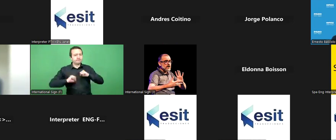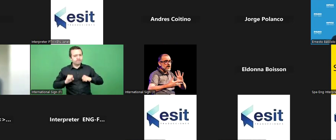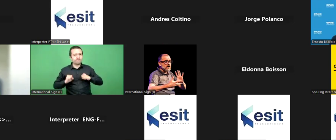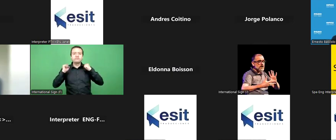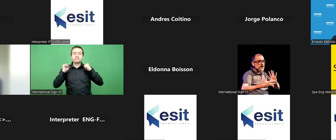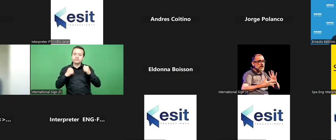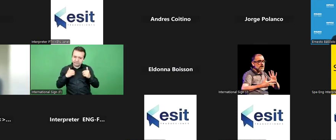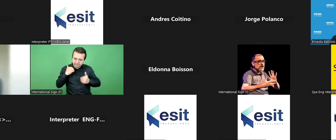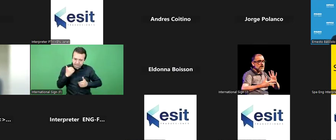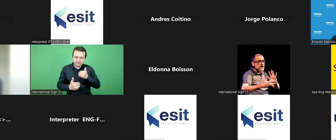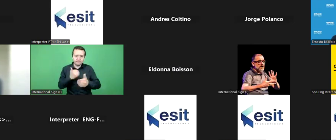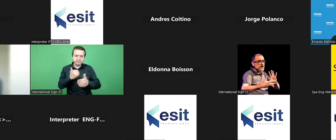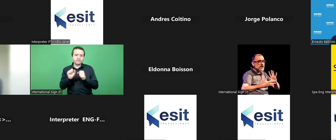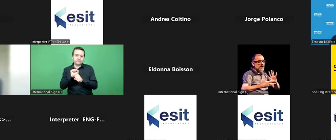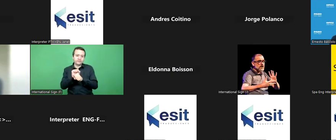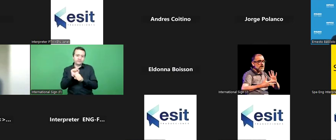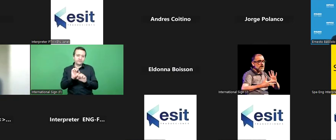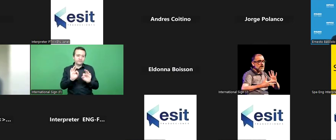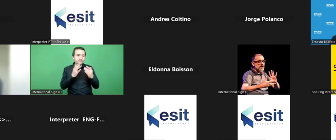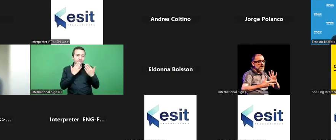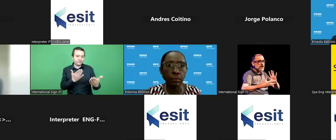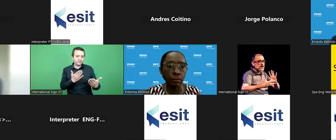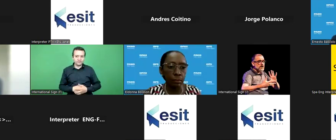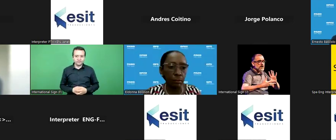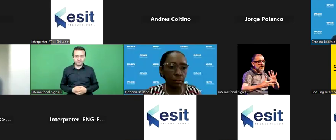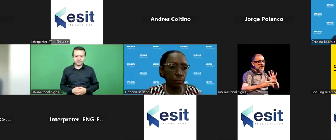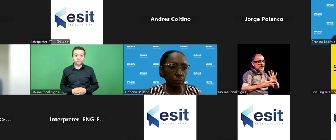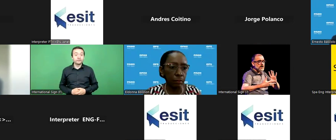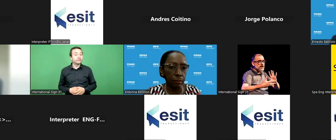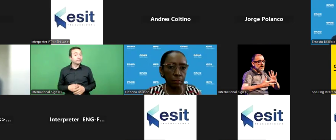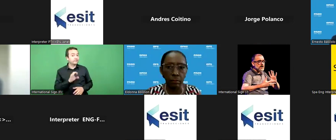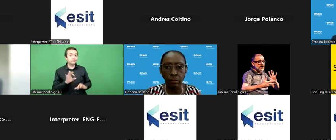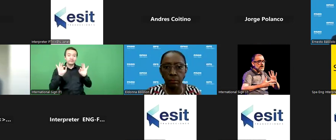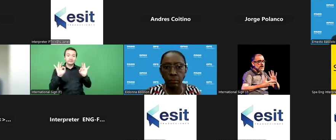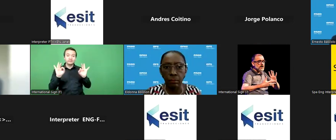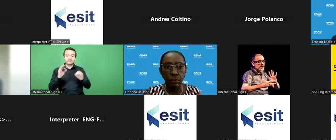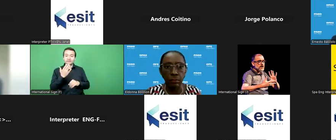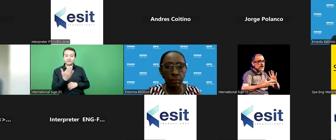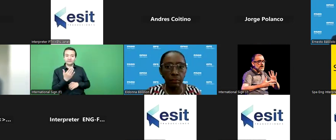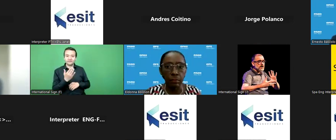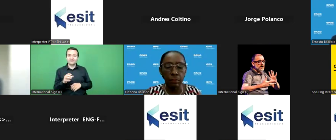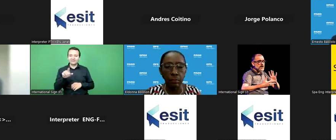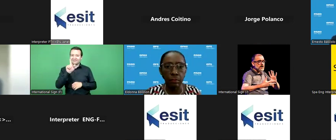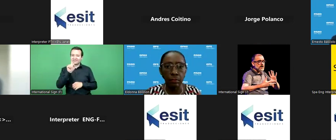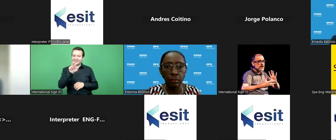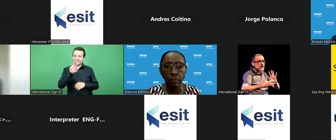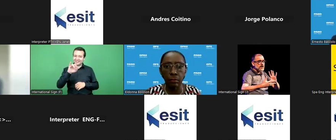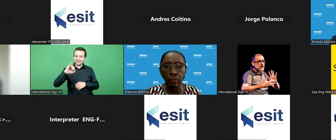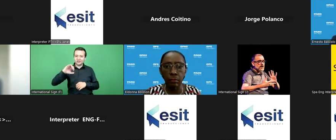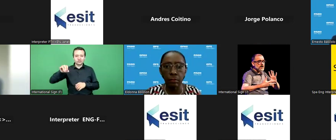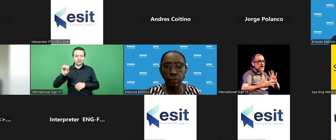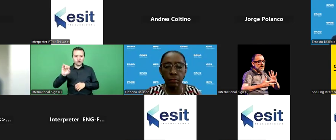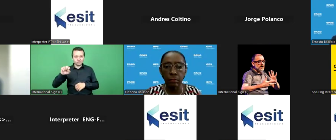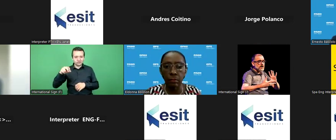you. Excellent, Dr. Joseph, and thank you for your comments and for enriching this discussion of